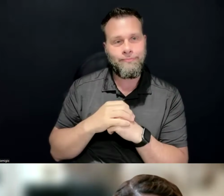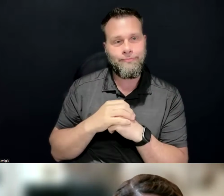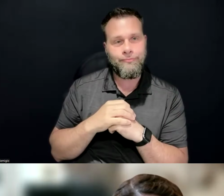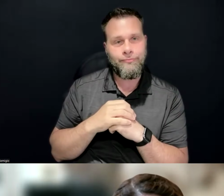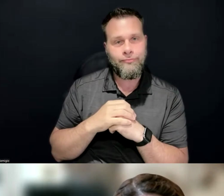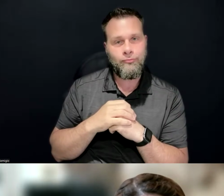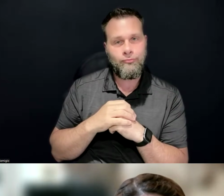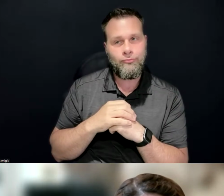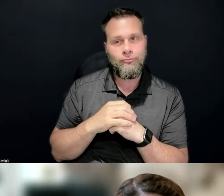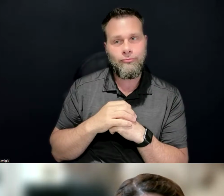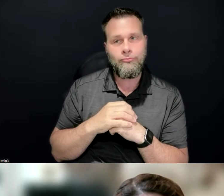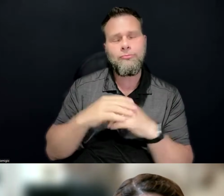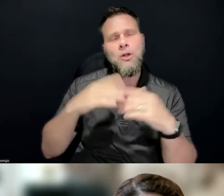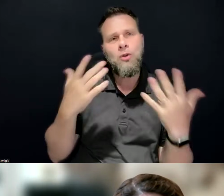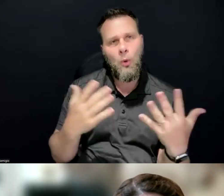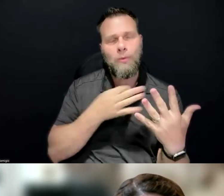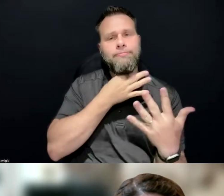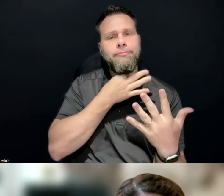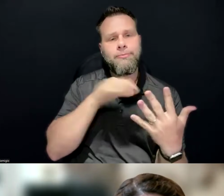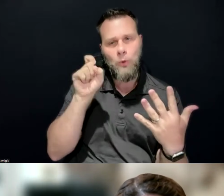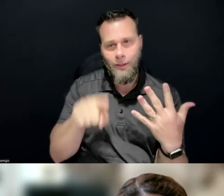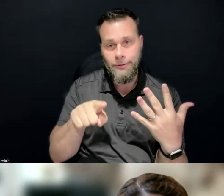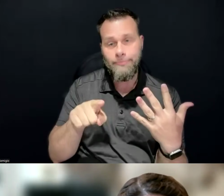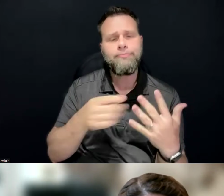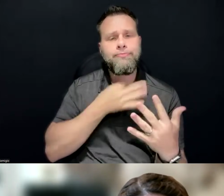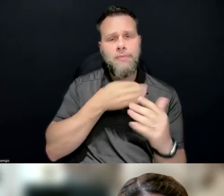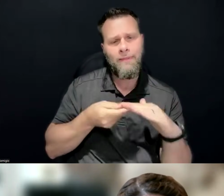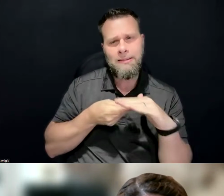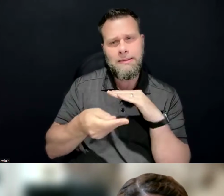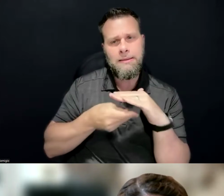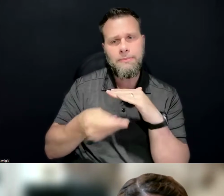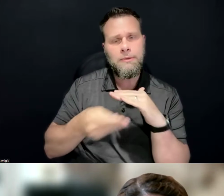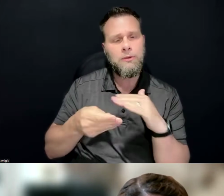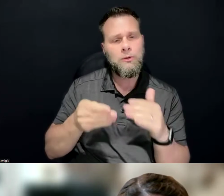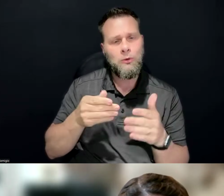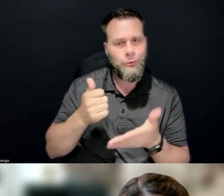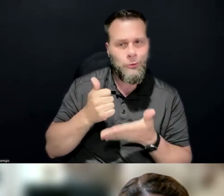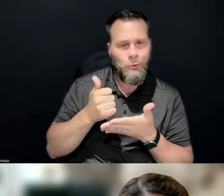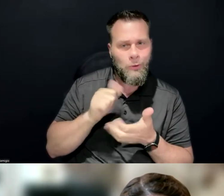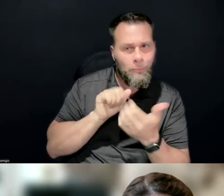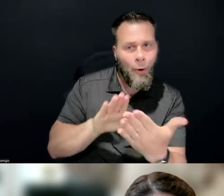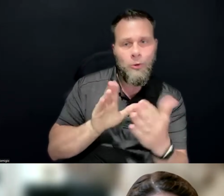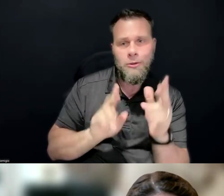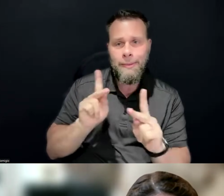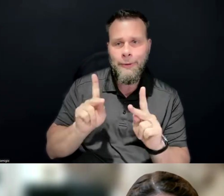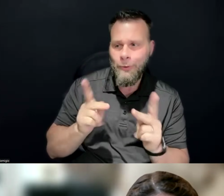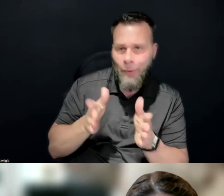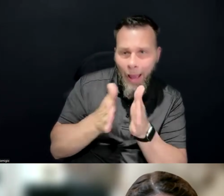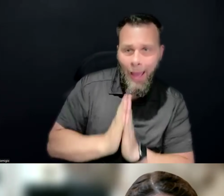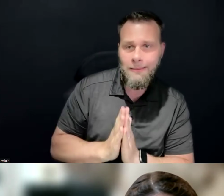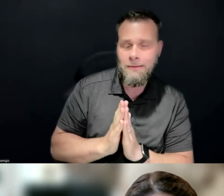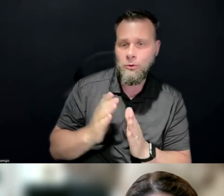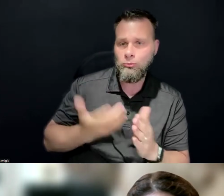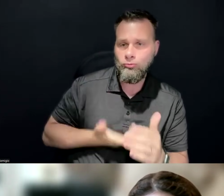getting, excuse me, getting people to share their stories, or anything you would avoid.